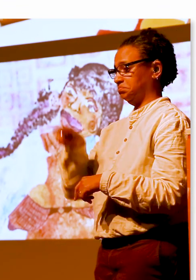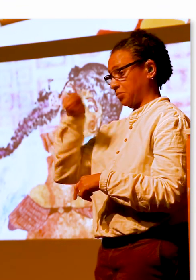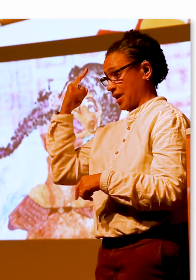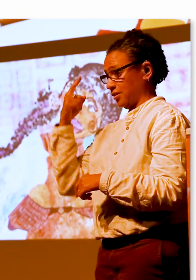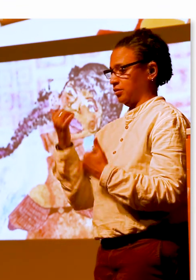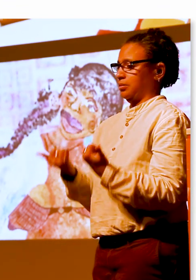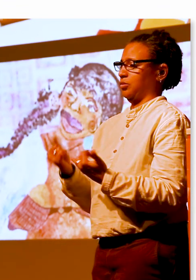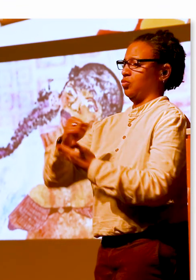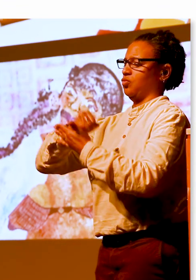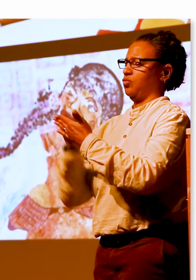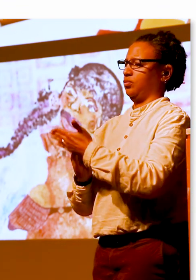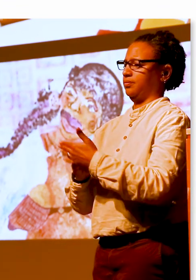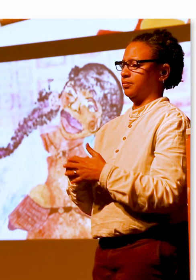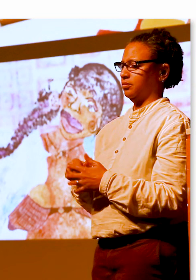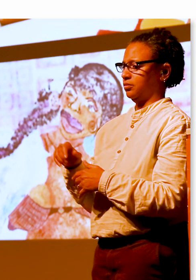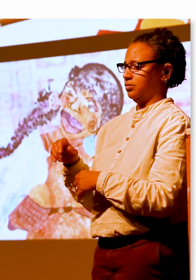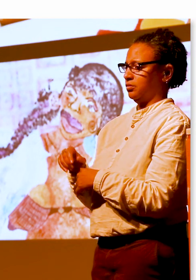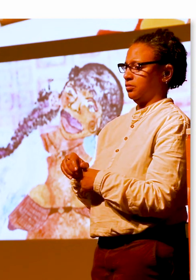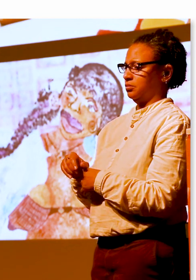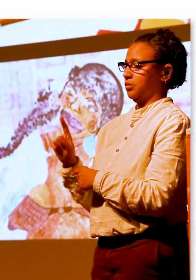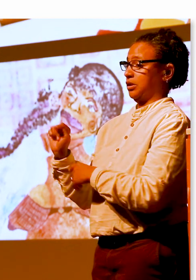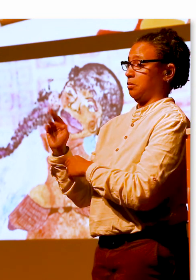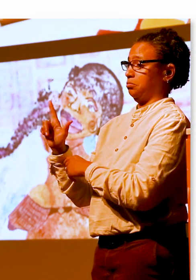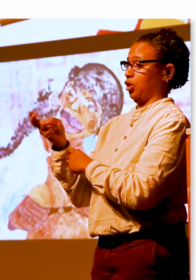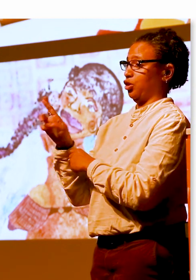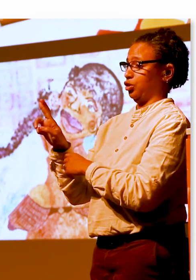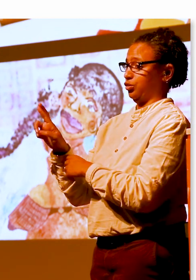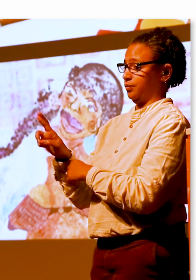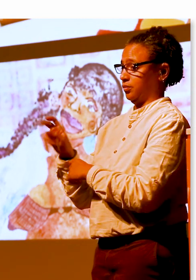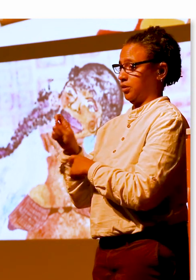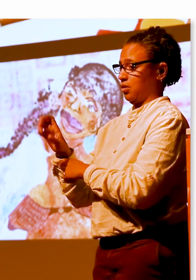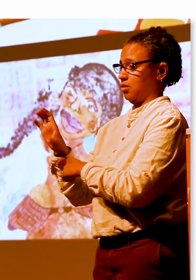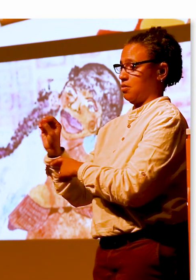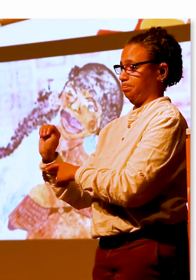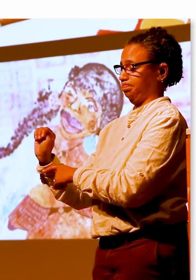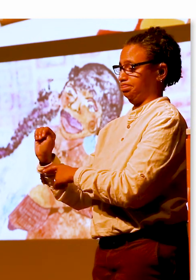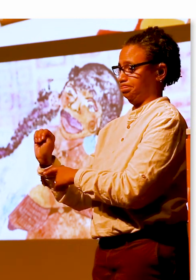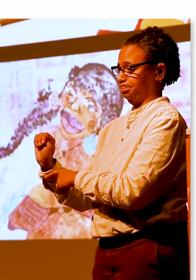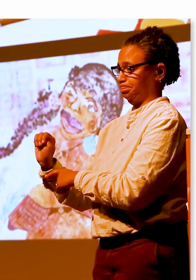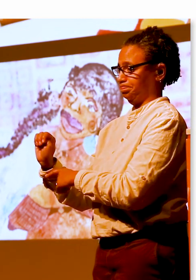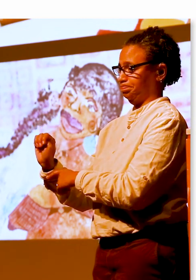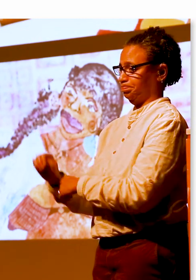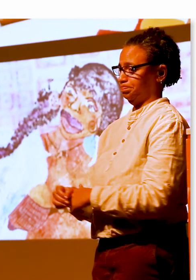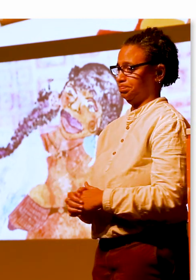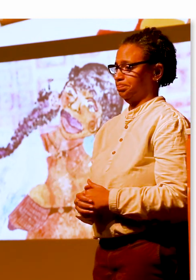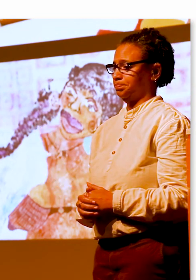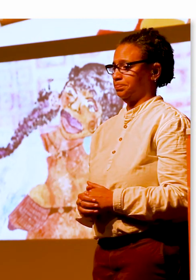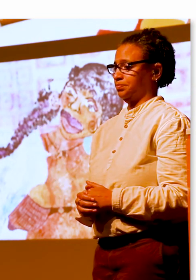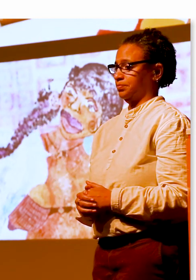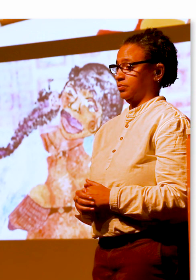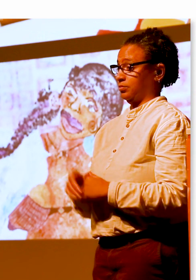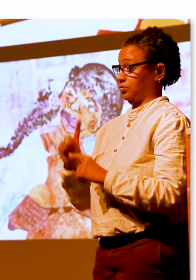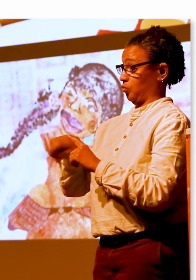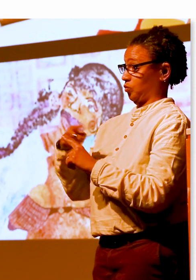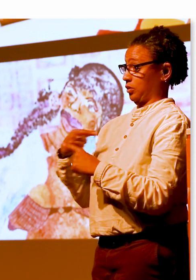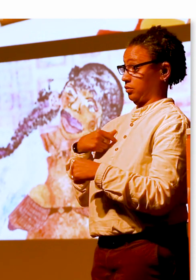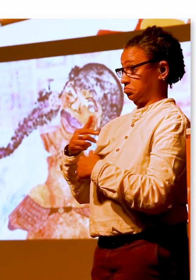blackcontemporaryart.tumblr.com. For anyone who hasn't checked it out. When I first made it, as I mentioned, I wasn't going into libraries,